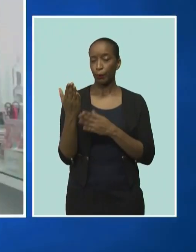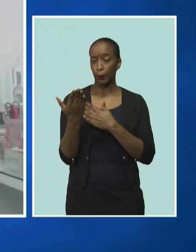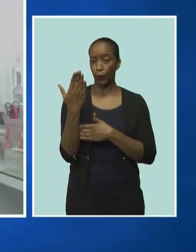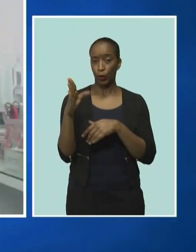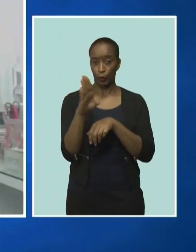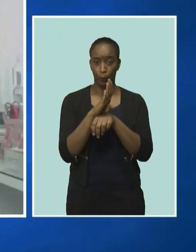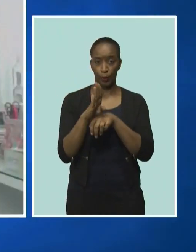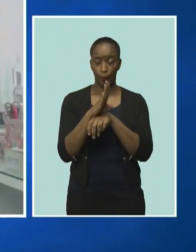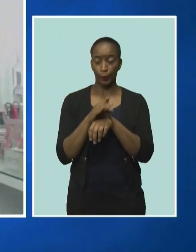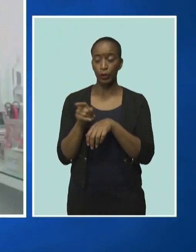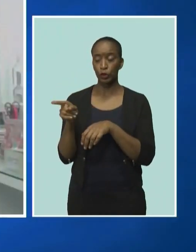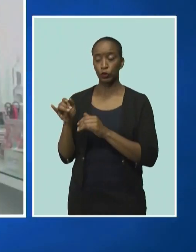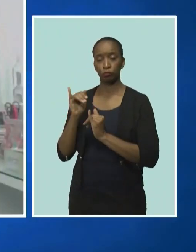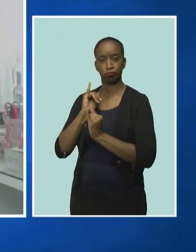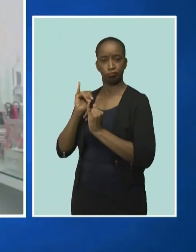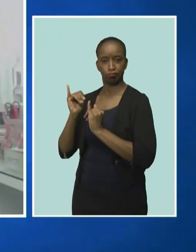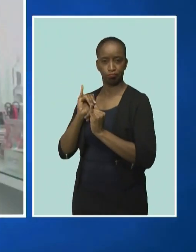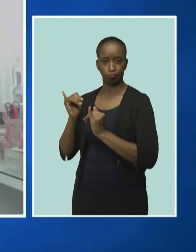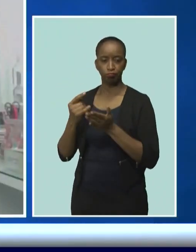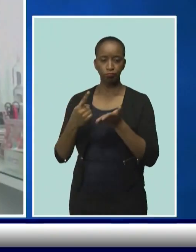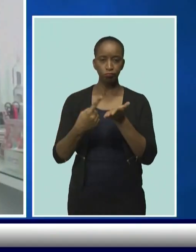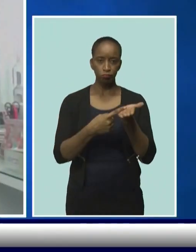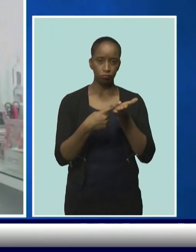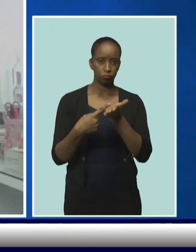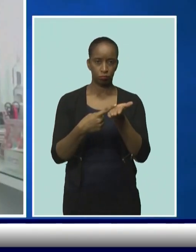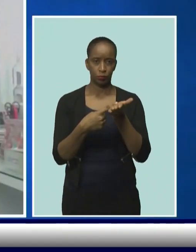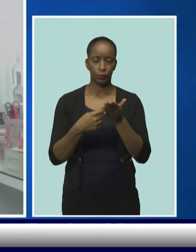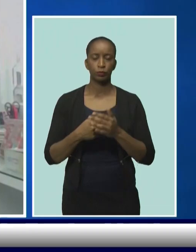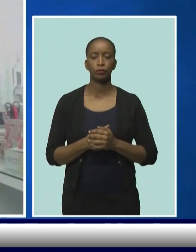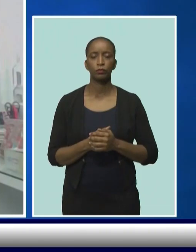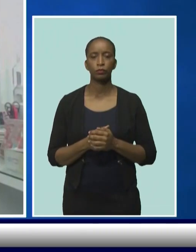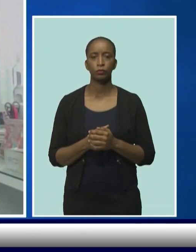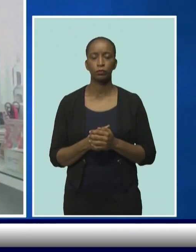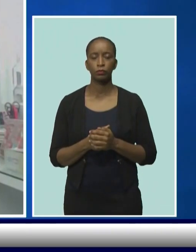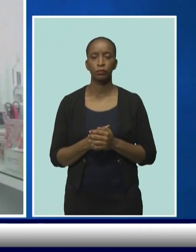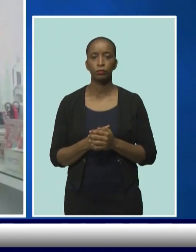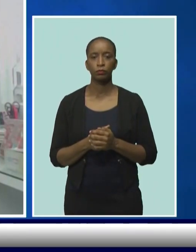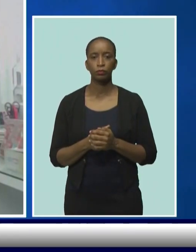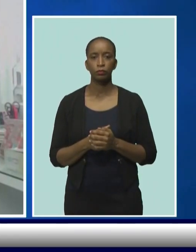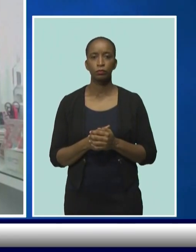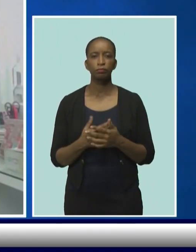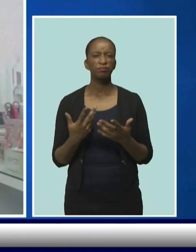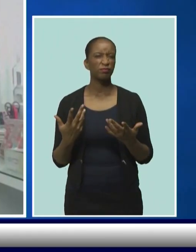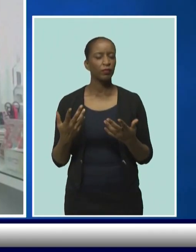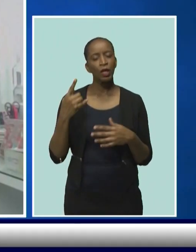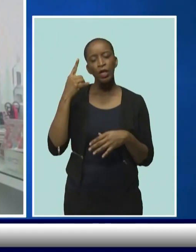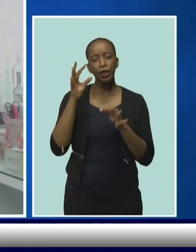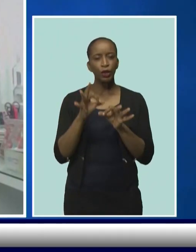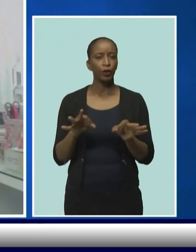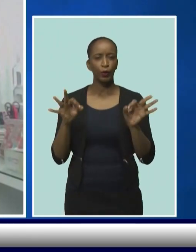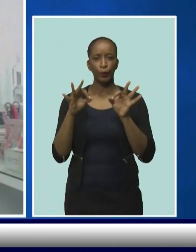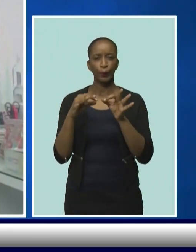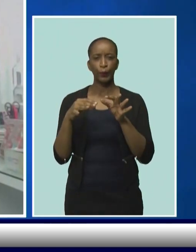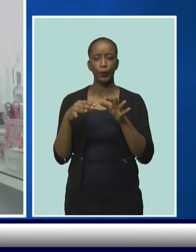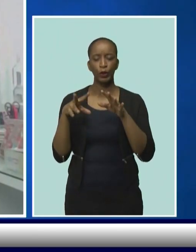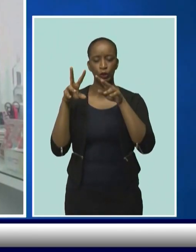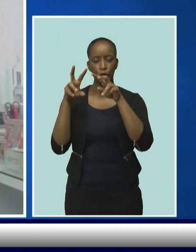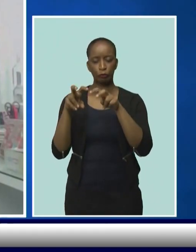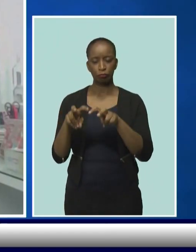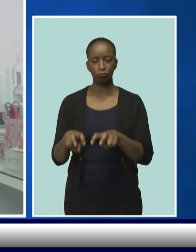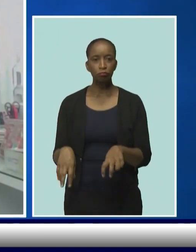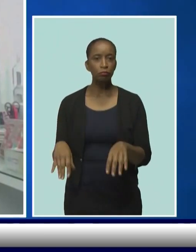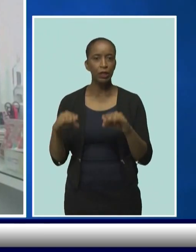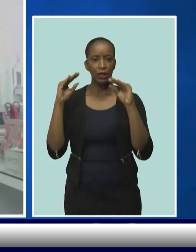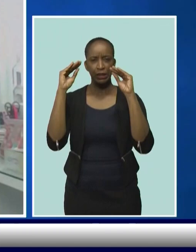Coming out of that, we said that there was a need to look at our curricula. There was a need to ensure that